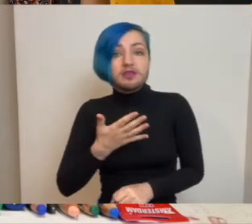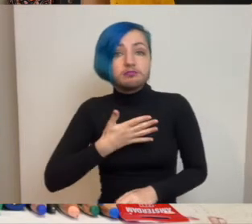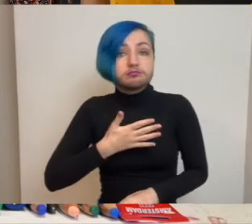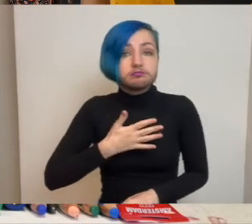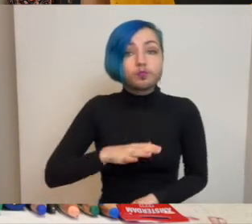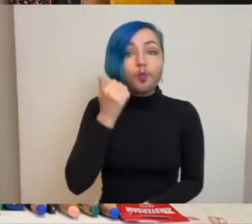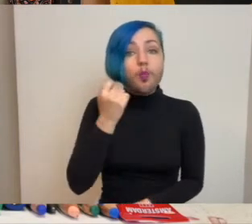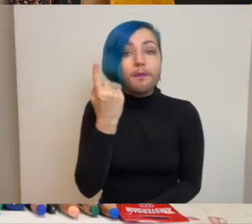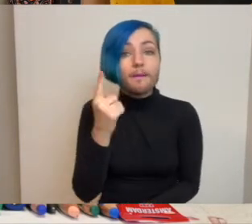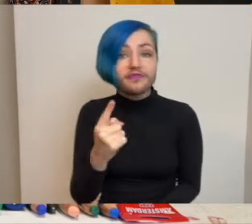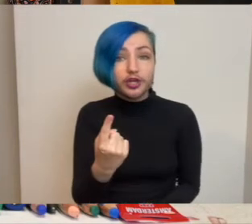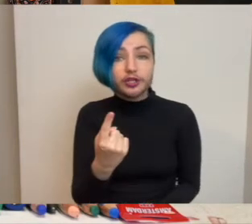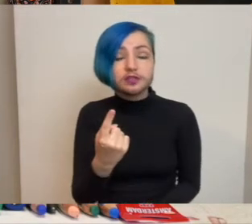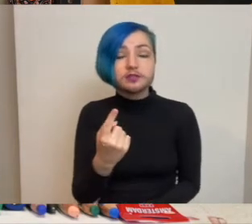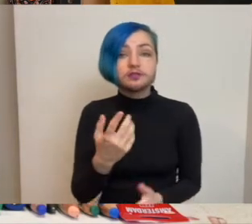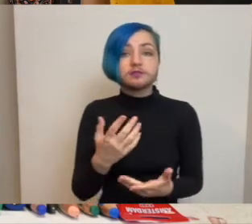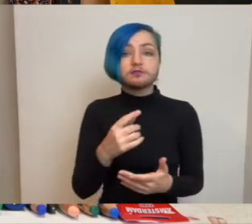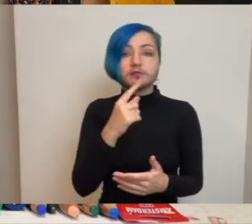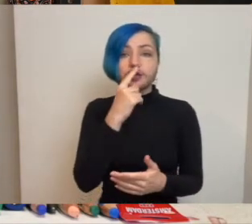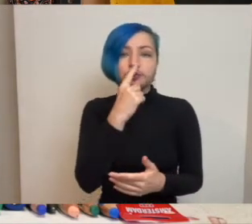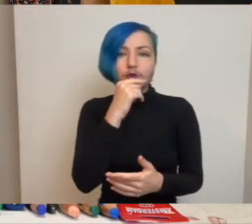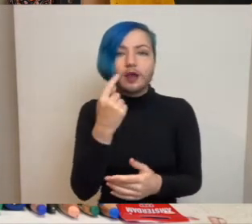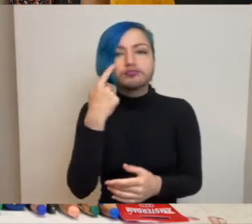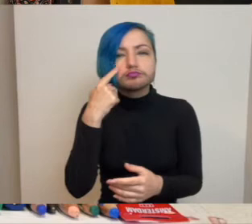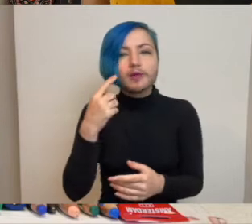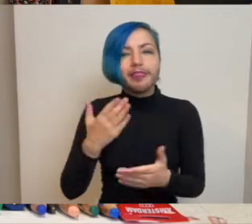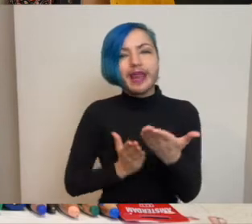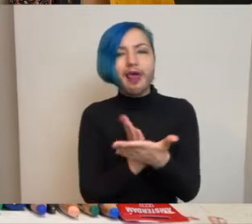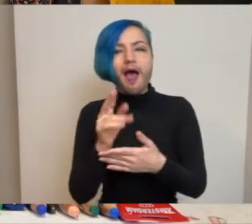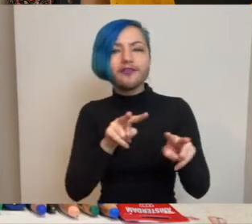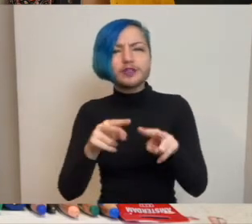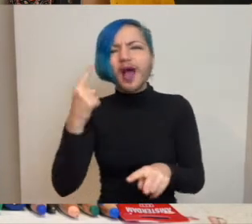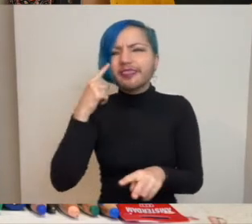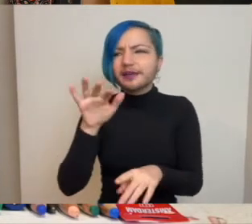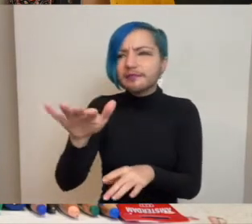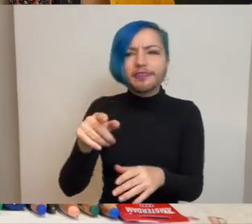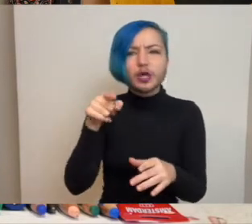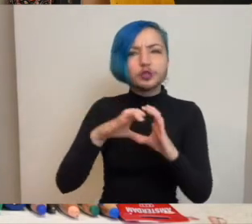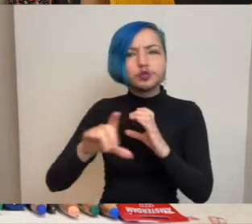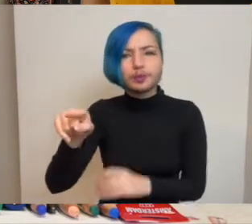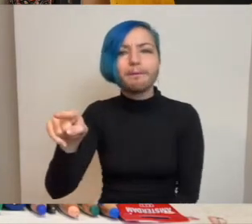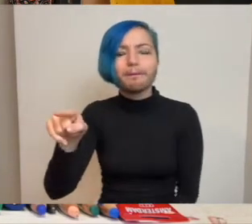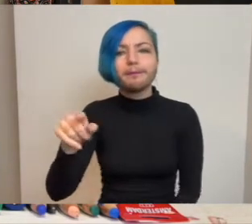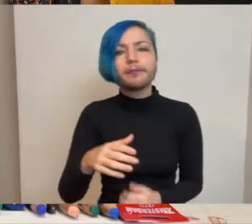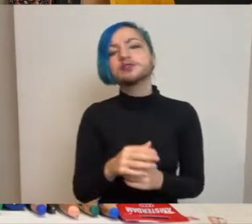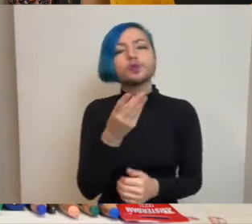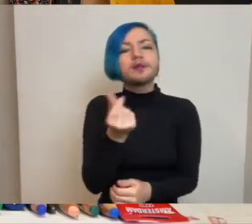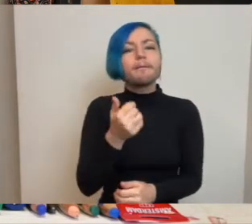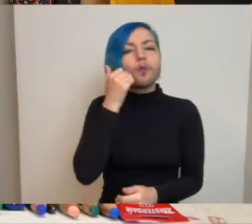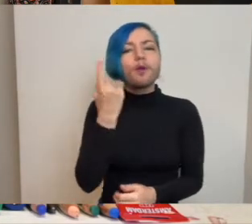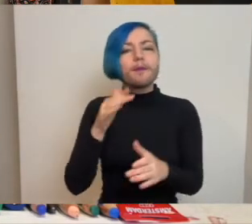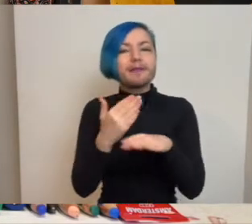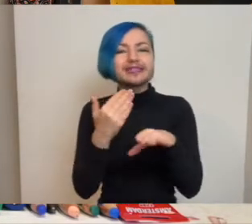some warm-ups, and you can refer back to the live video that I believe is on YouTube. And I've got a few warm-ups there.